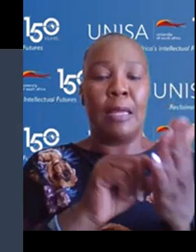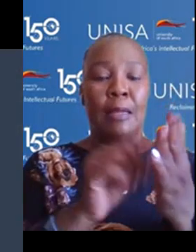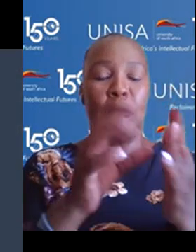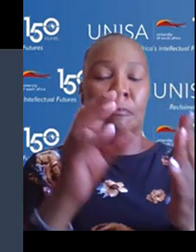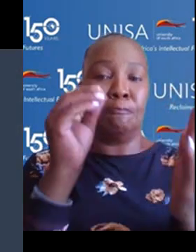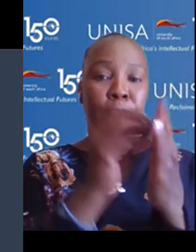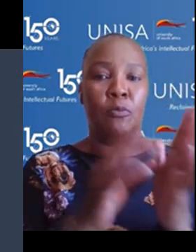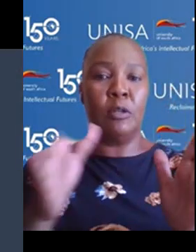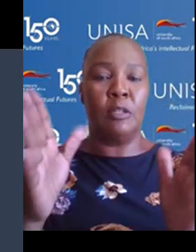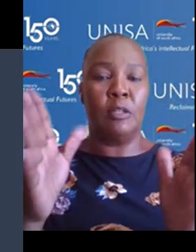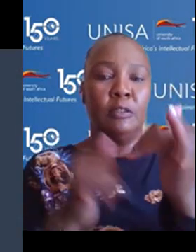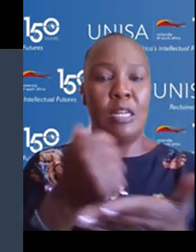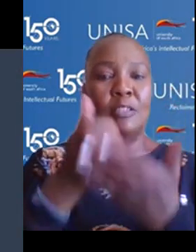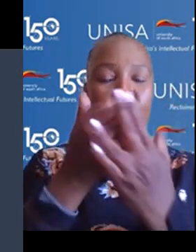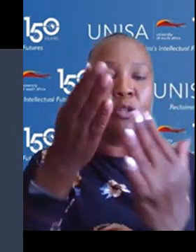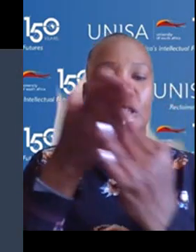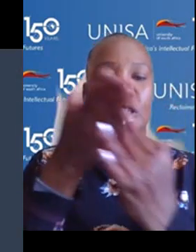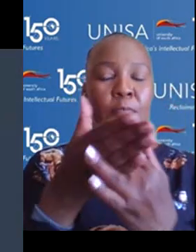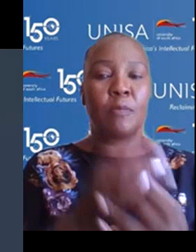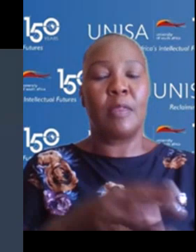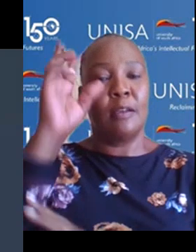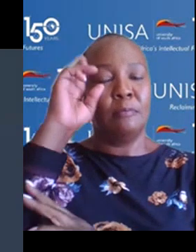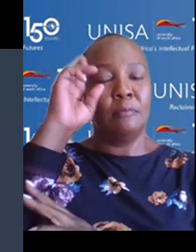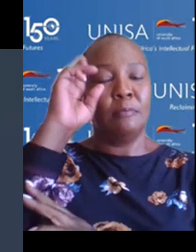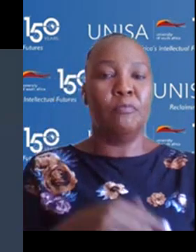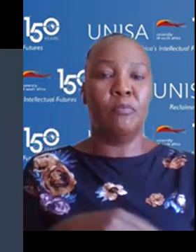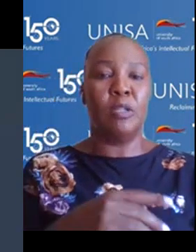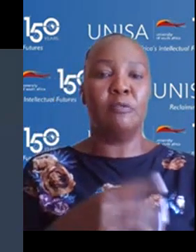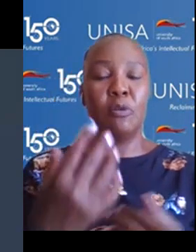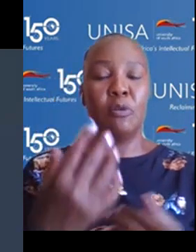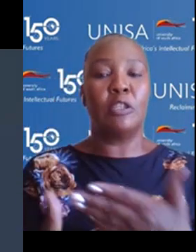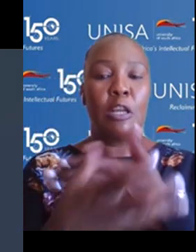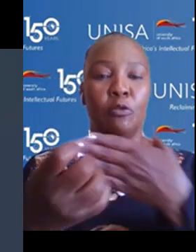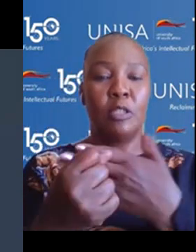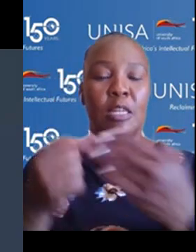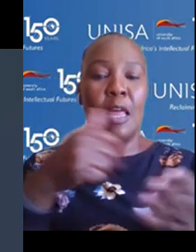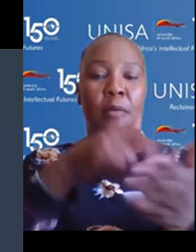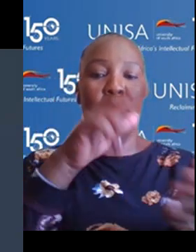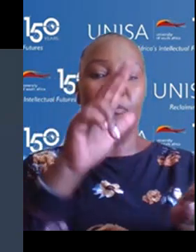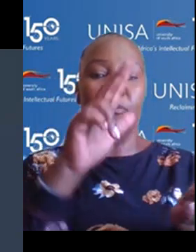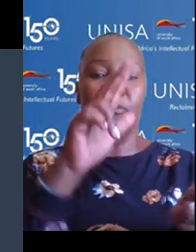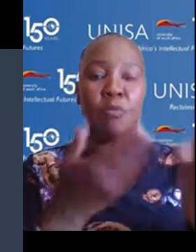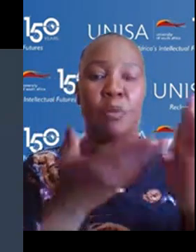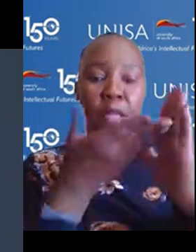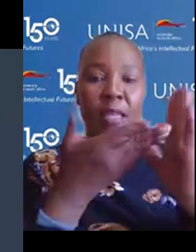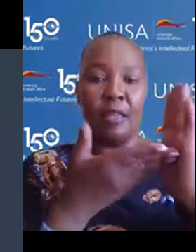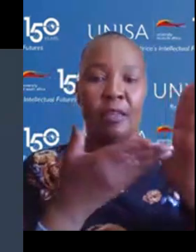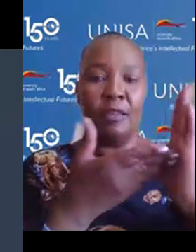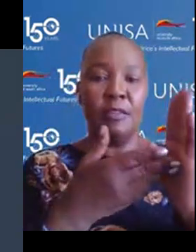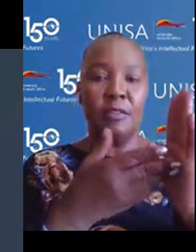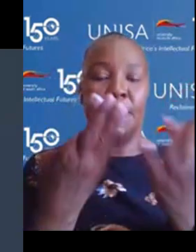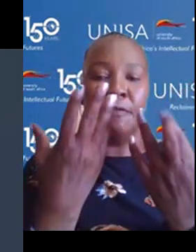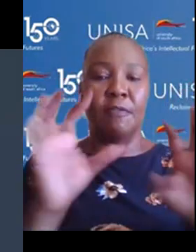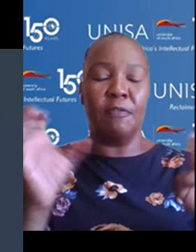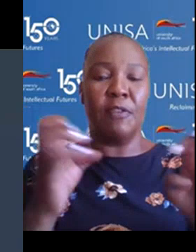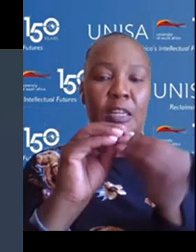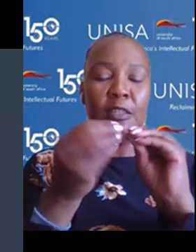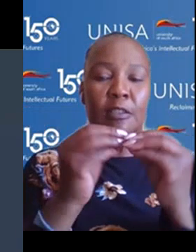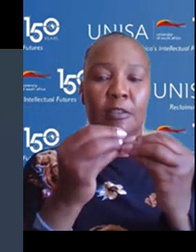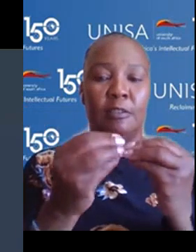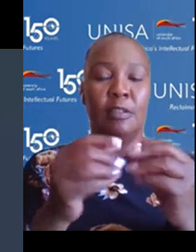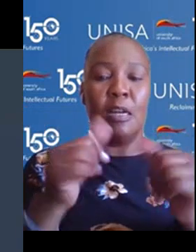get access. So remember, just if you want to download the apps, you can do it from here as well. If you create a free account, you won't necessarily have